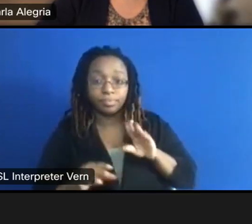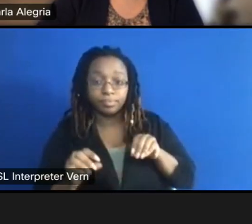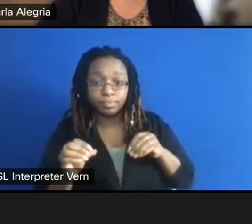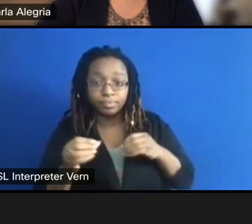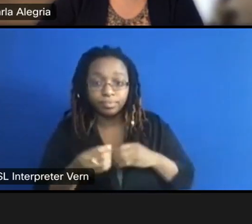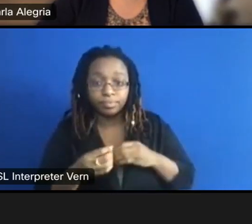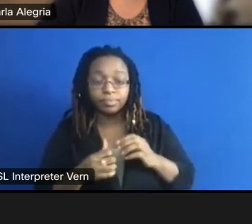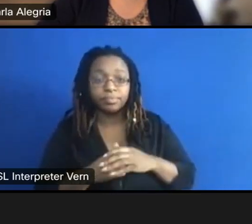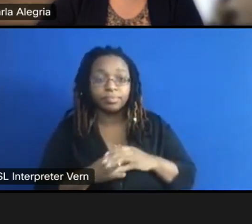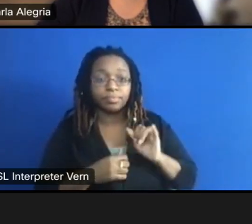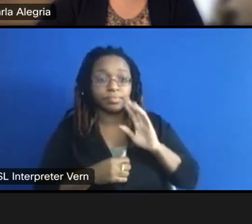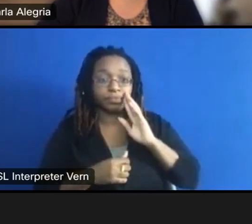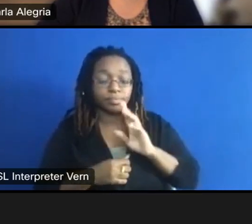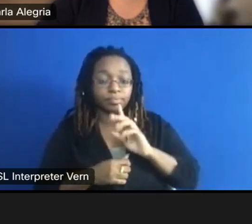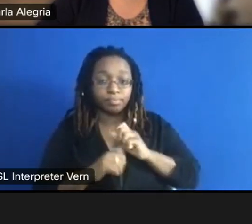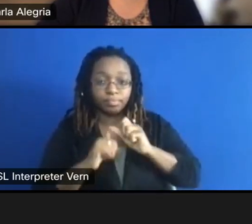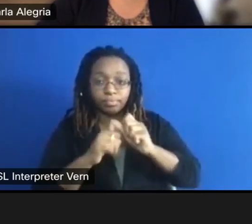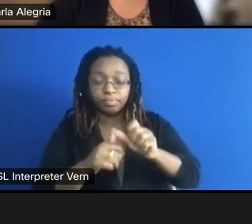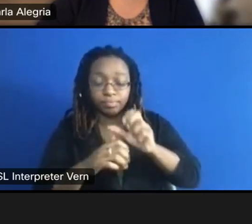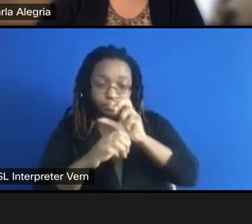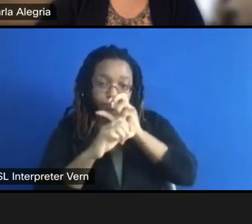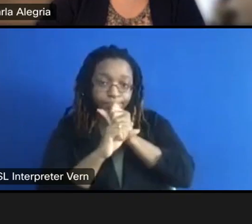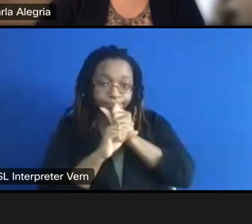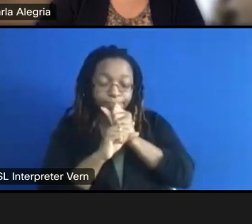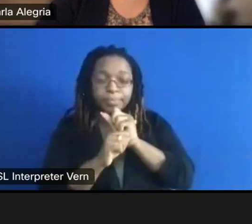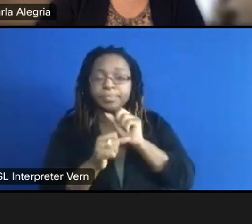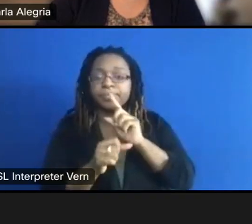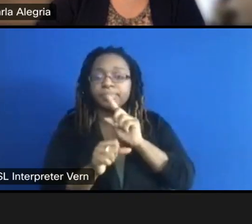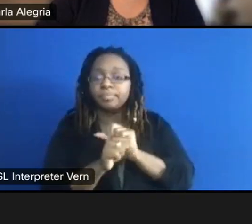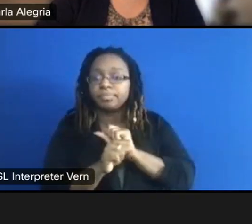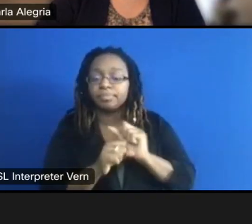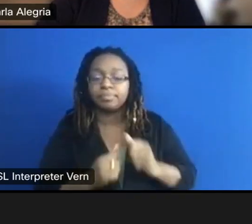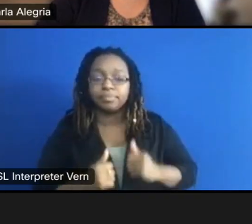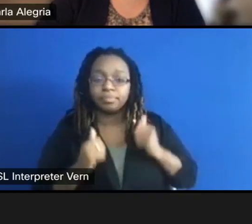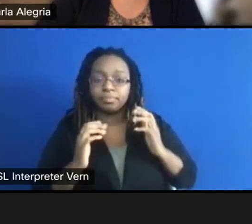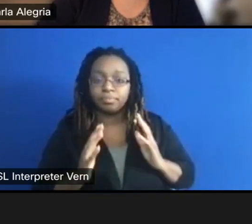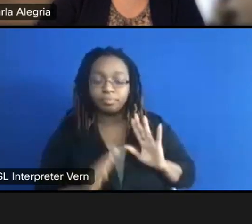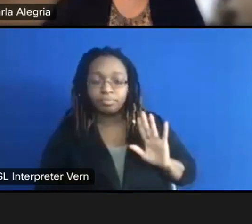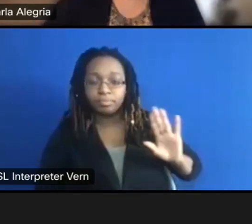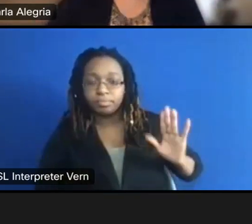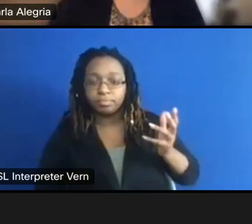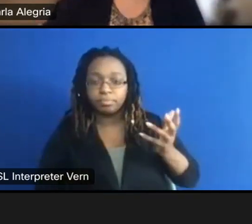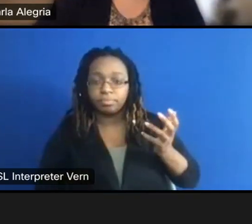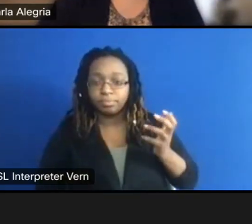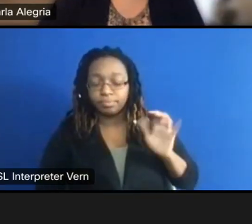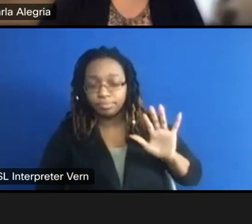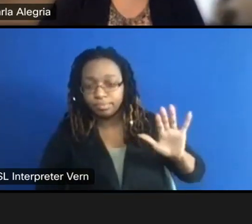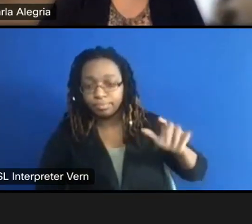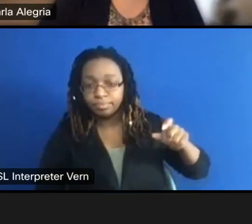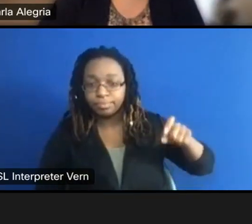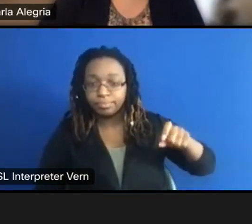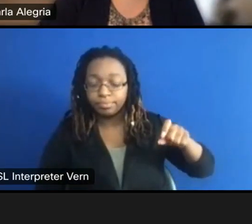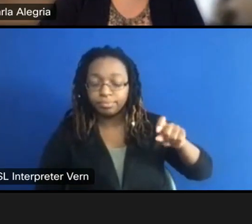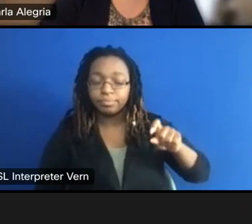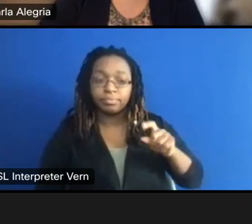is kept confidential? So really going with what the survivor wants and needs and how they define